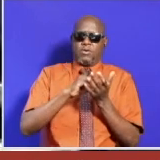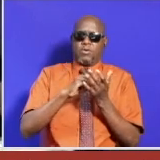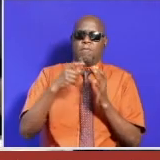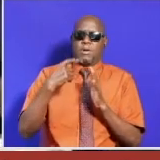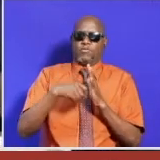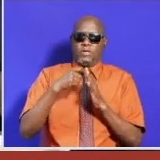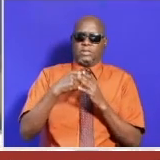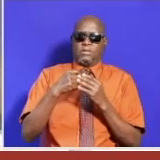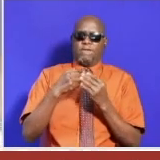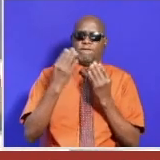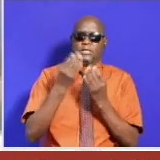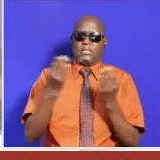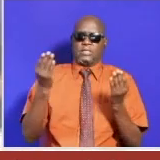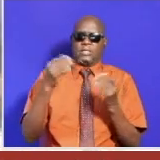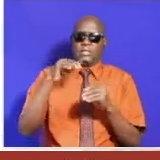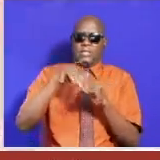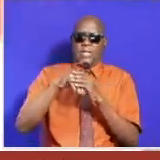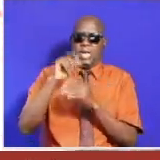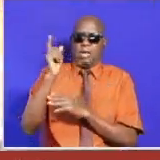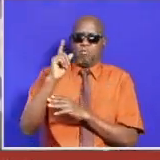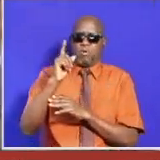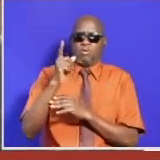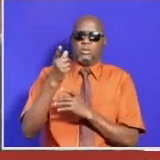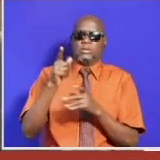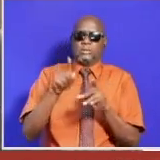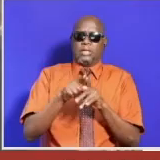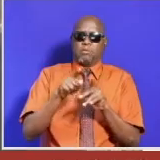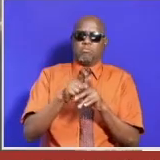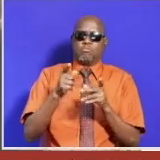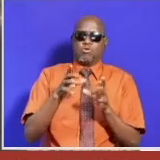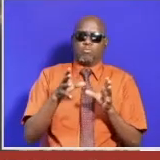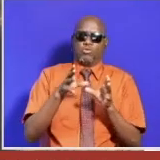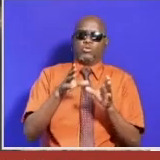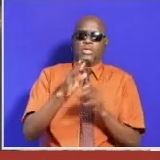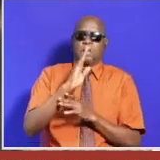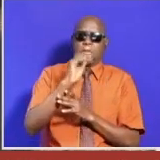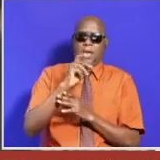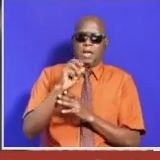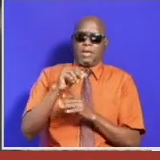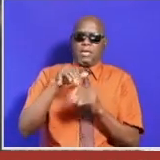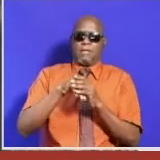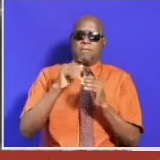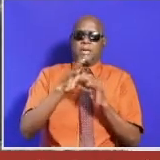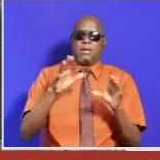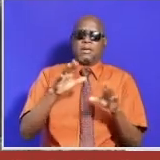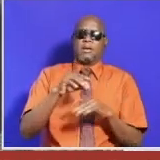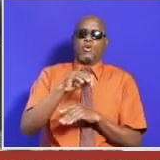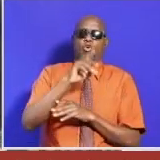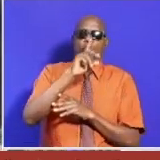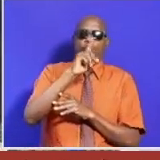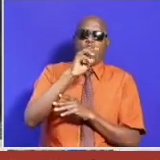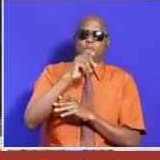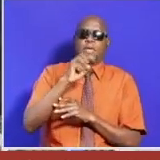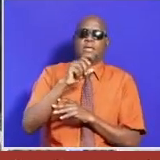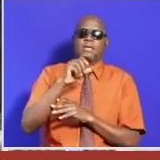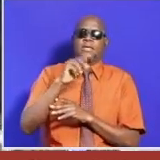facility located in Nairobi and pushing the brands in the market. According to Weetabix East Africa CEO Dominic Kimani, millennials matter,